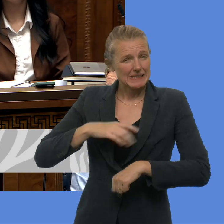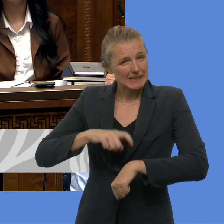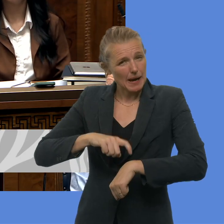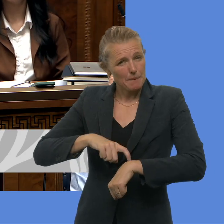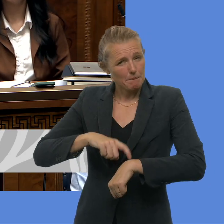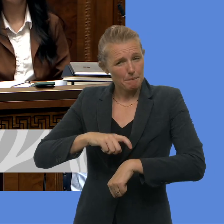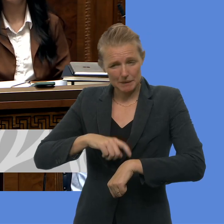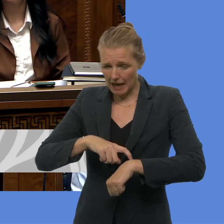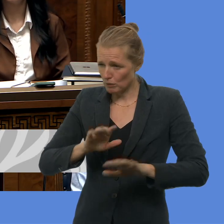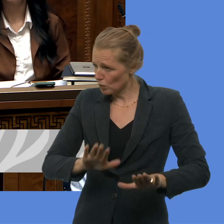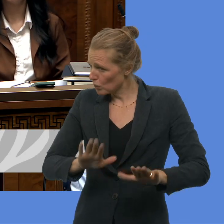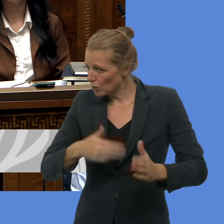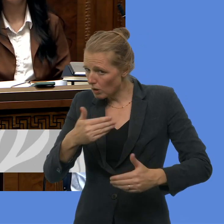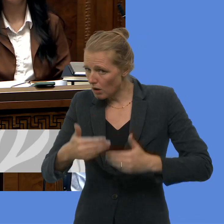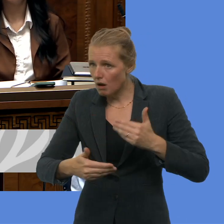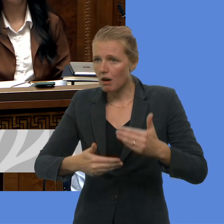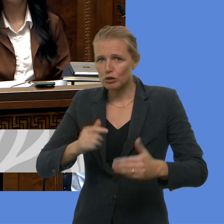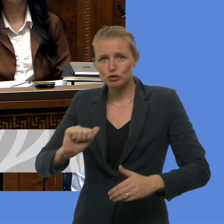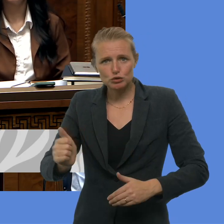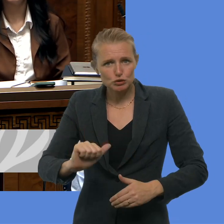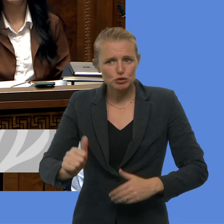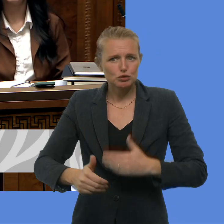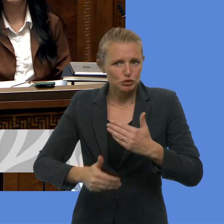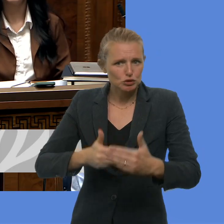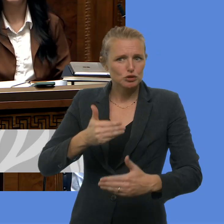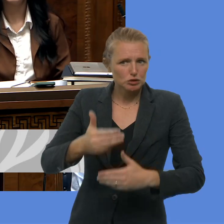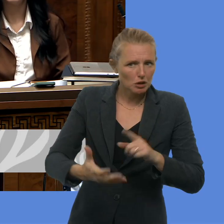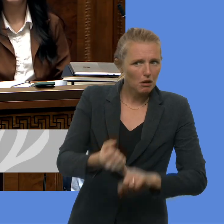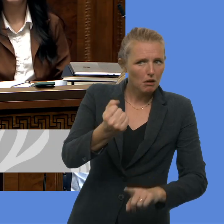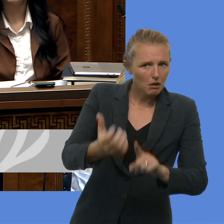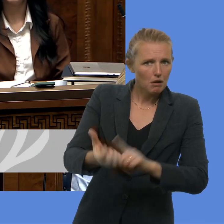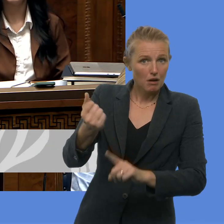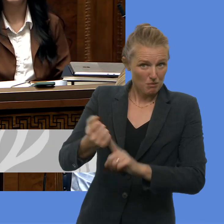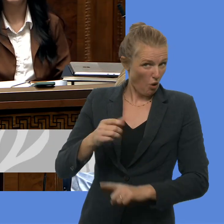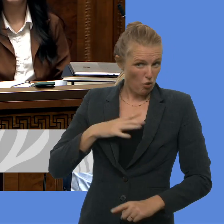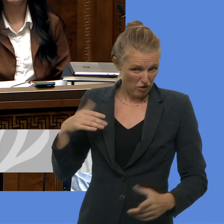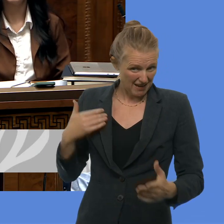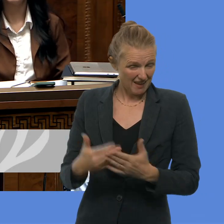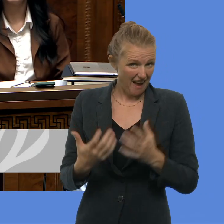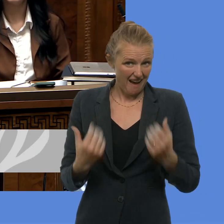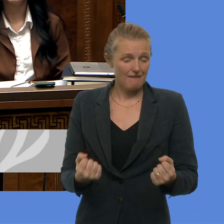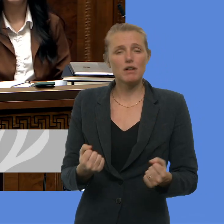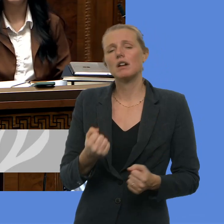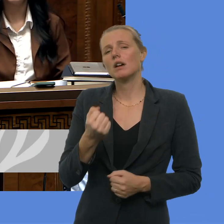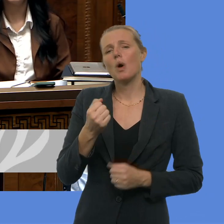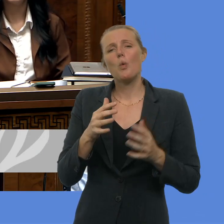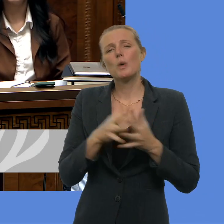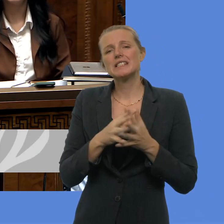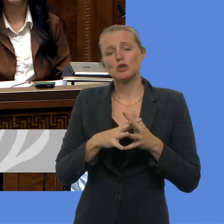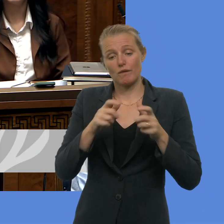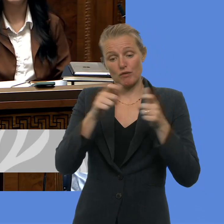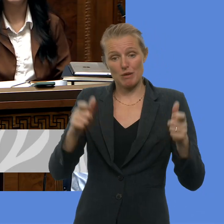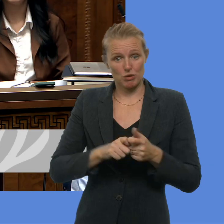the positive impact of the approach, but we can already start to see that coming through. It's in the 2 years since the Windsor Framework came into